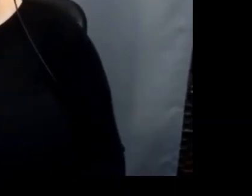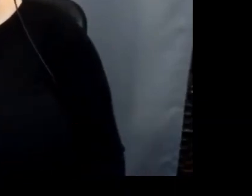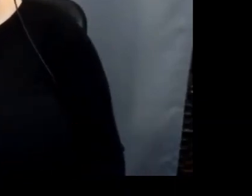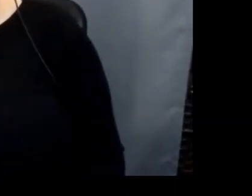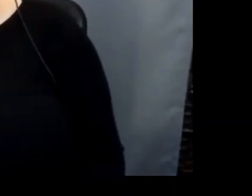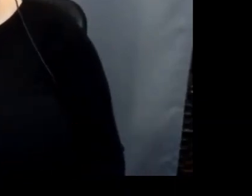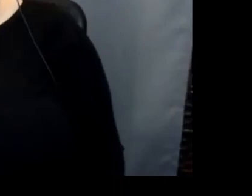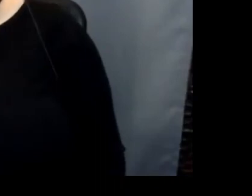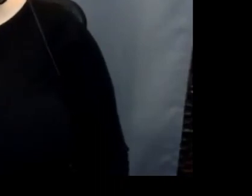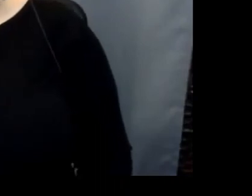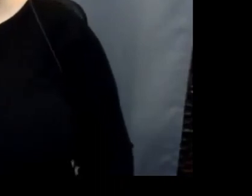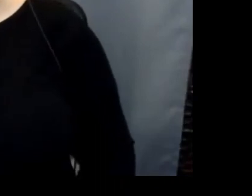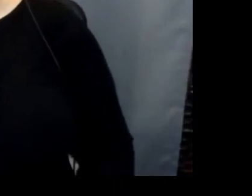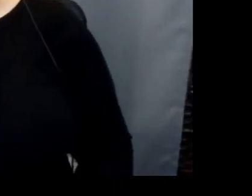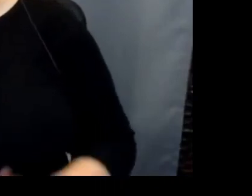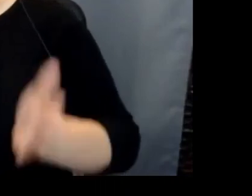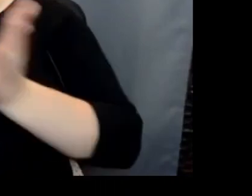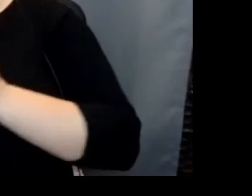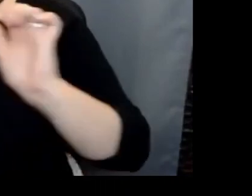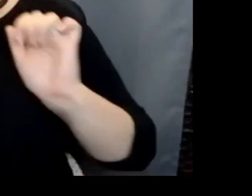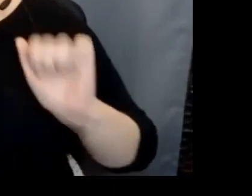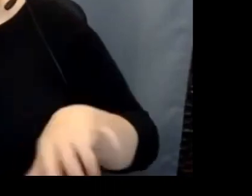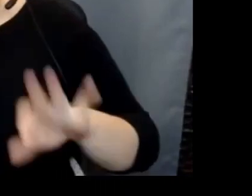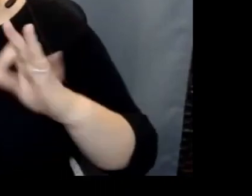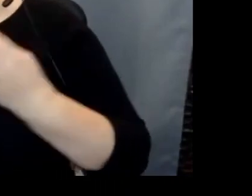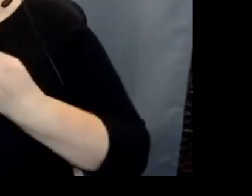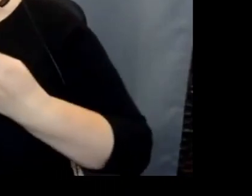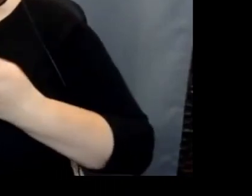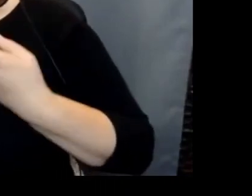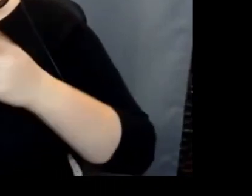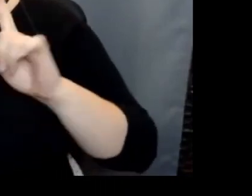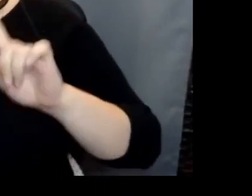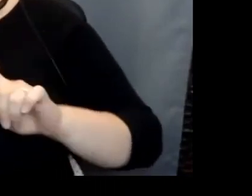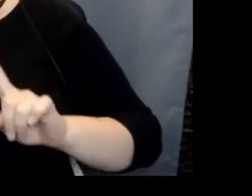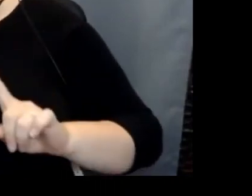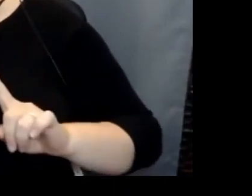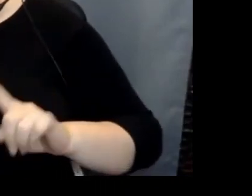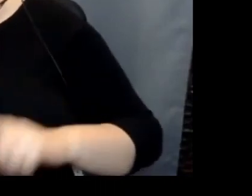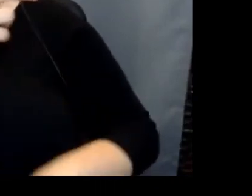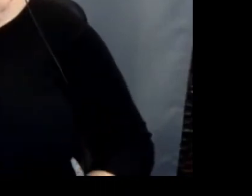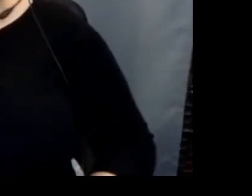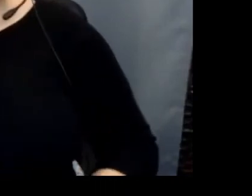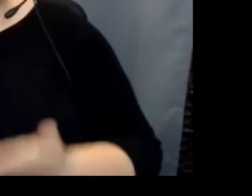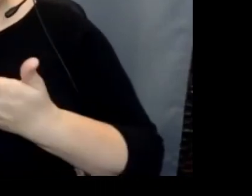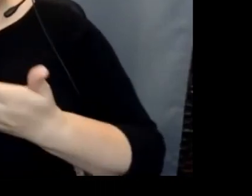Can family and friends contribute directly to a WVABLE stable account?